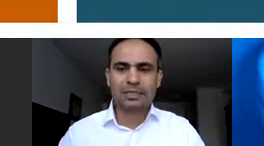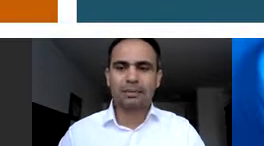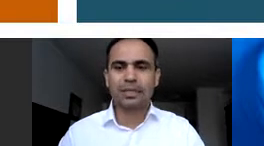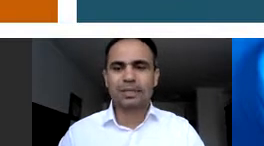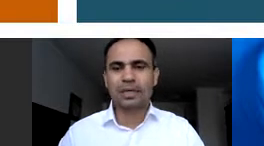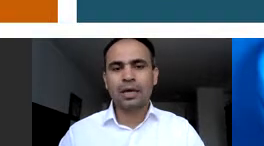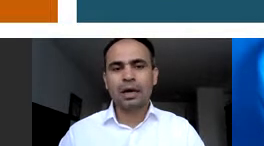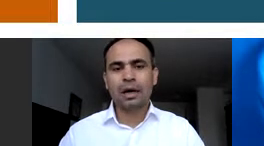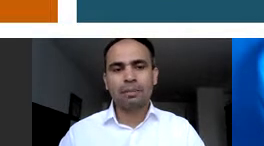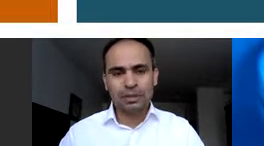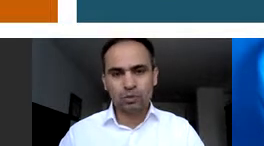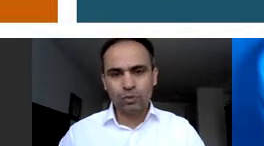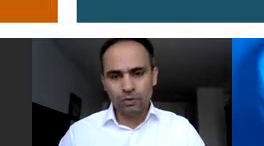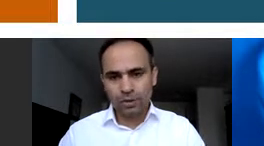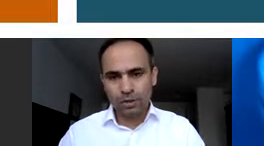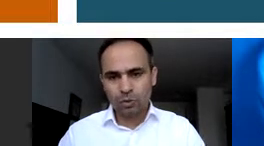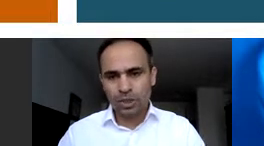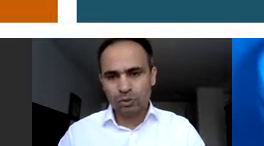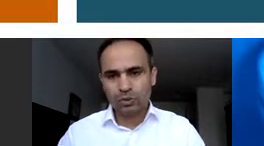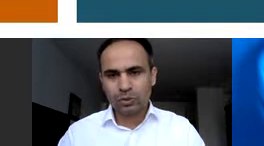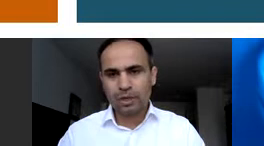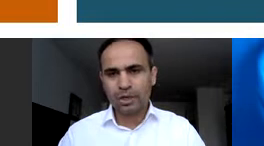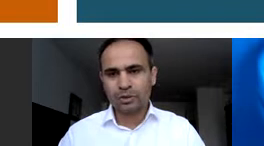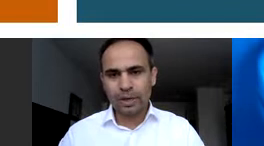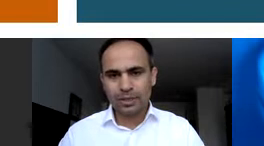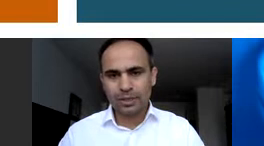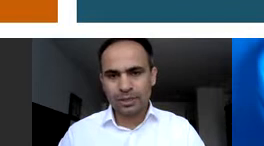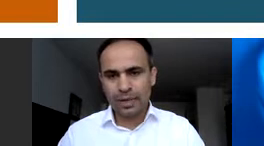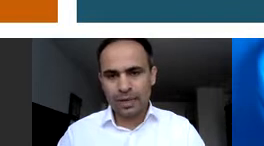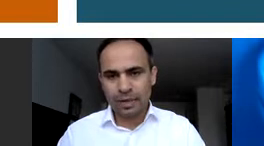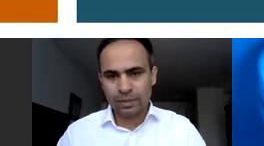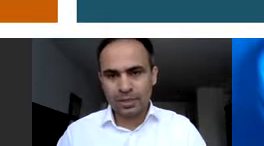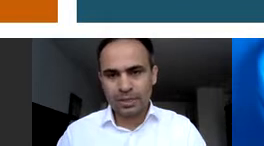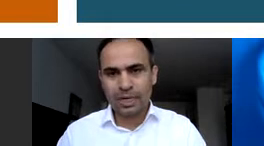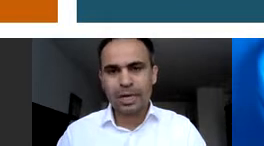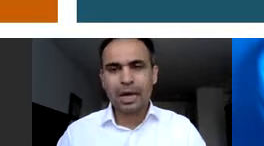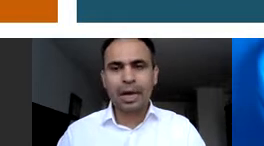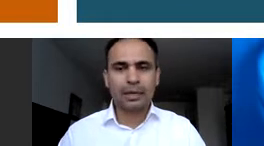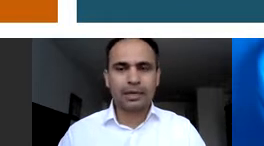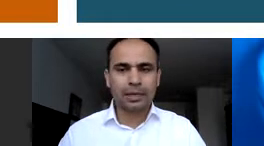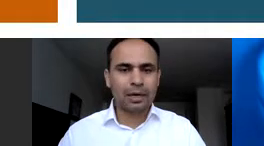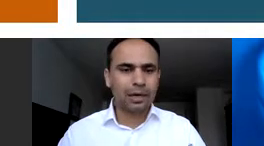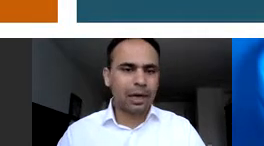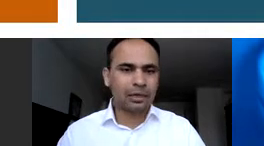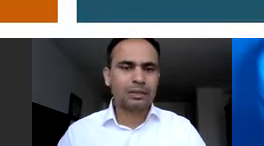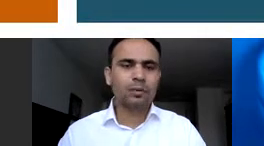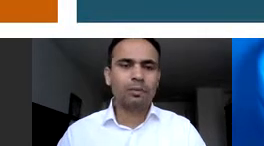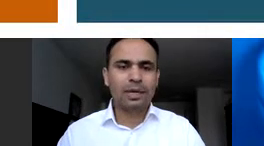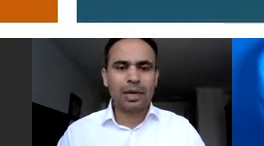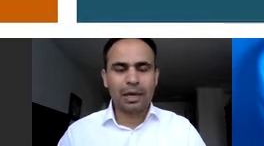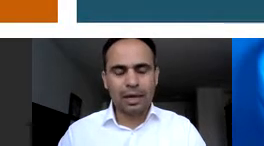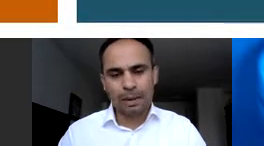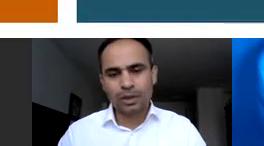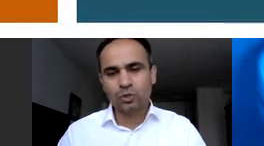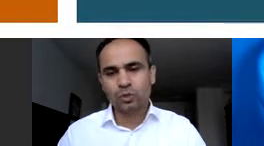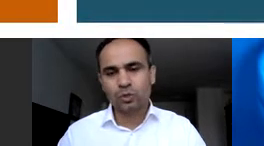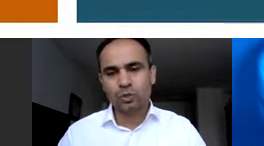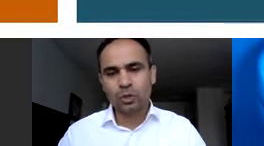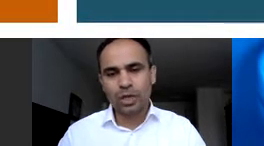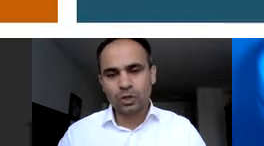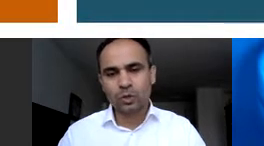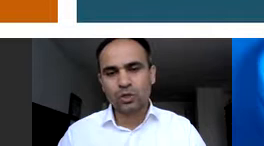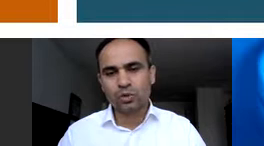and digital accessibilities, please do feel free to reach out to us again if necessary, and our team will be